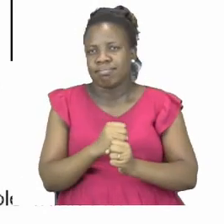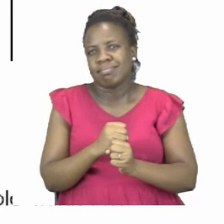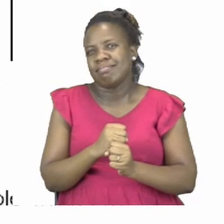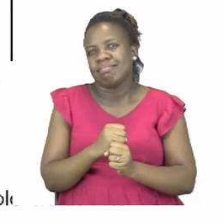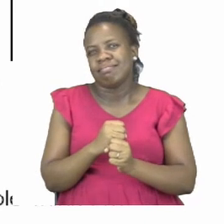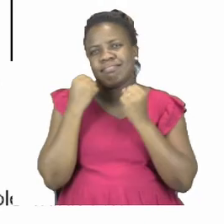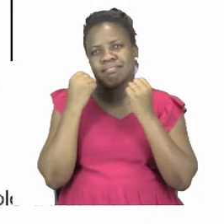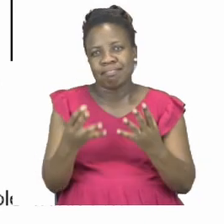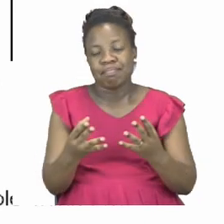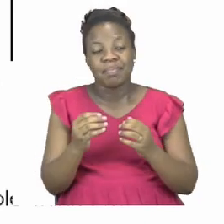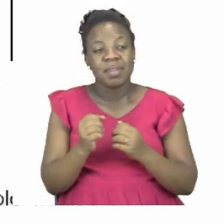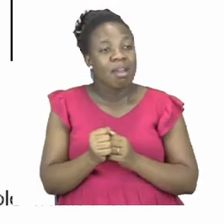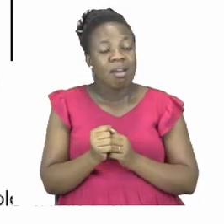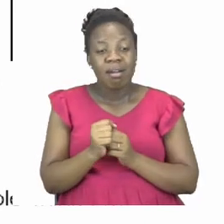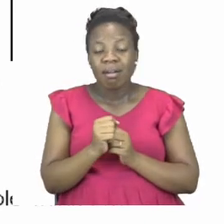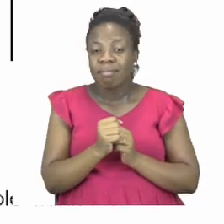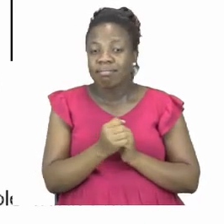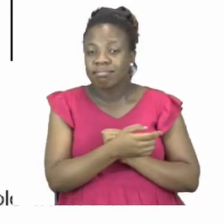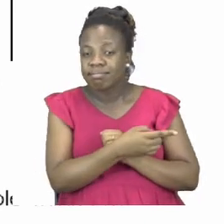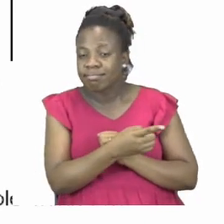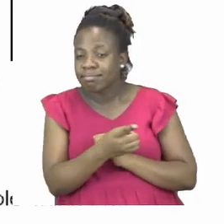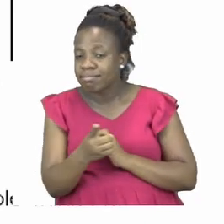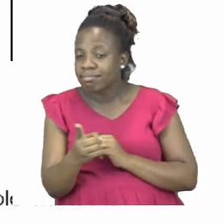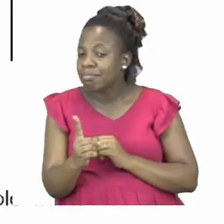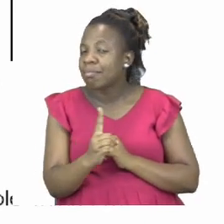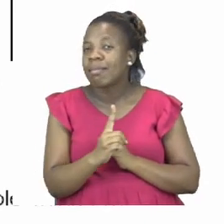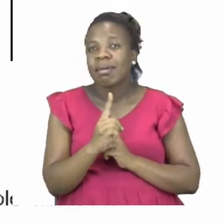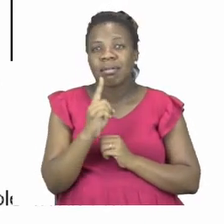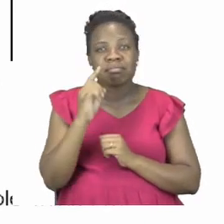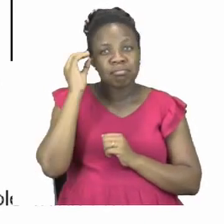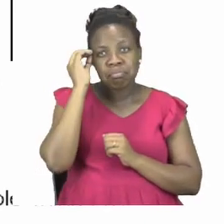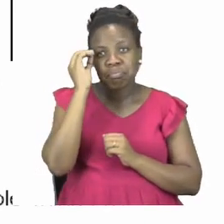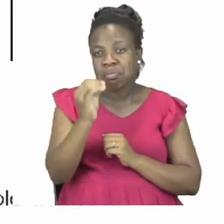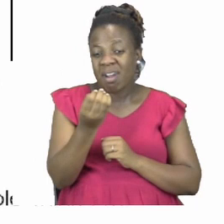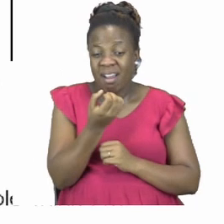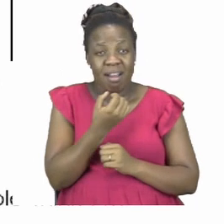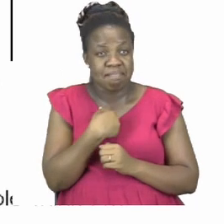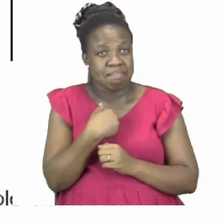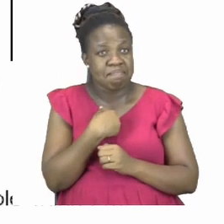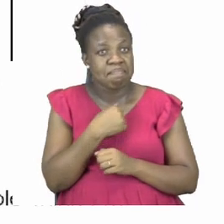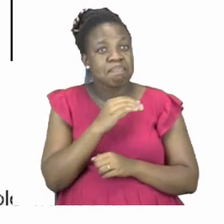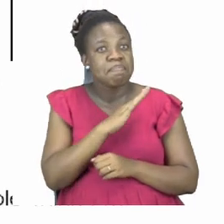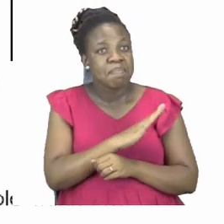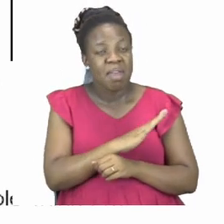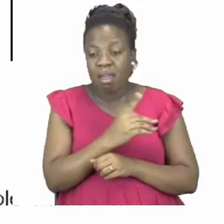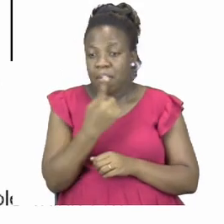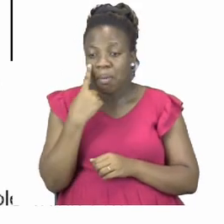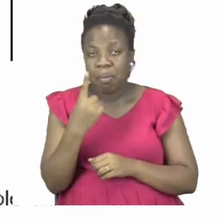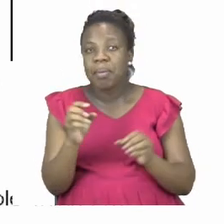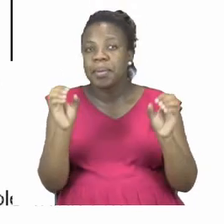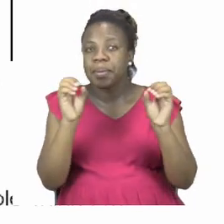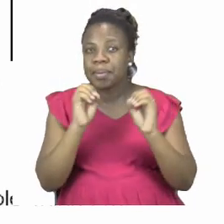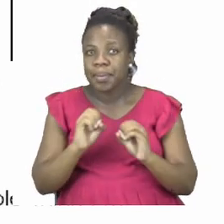was there. I'm invisible. You can't feel me.